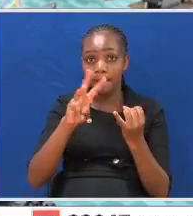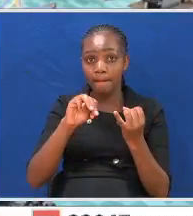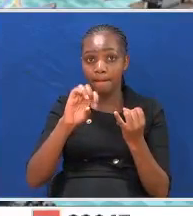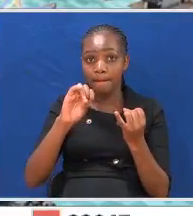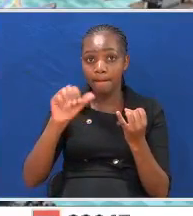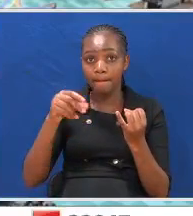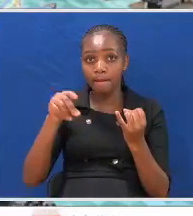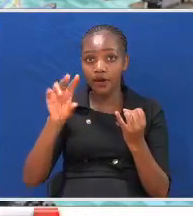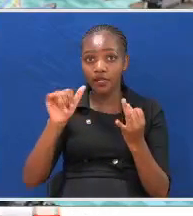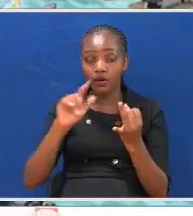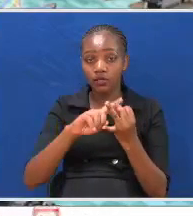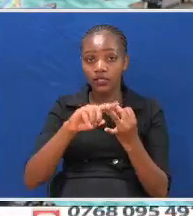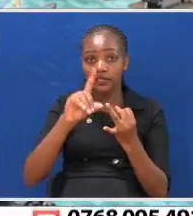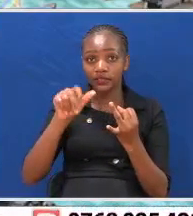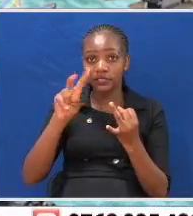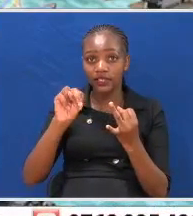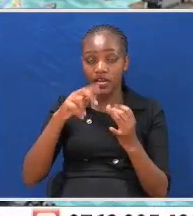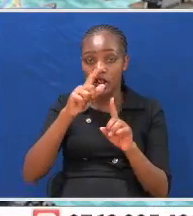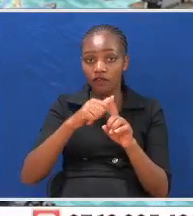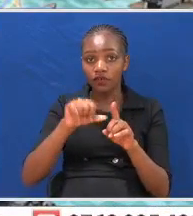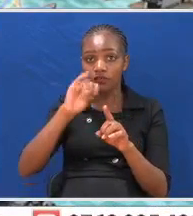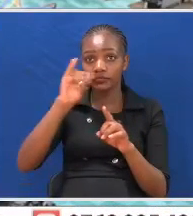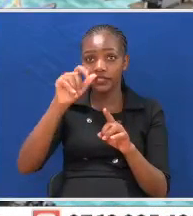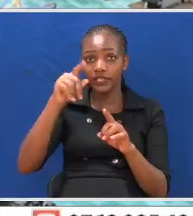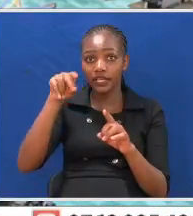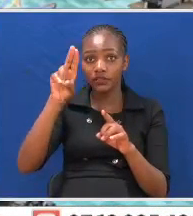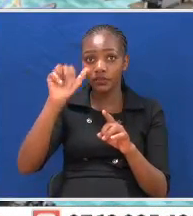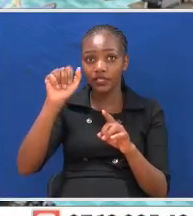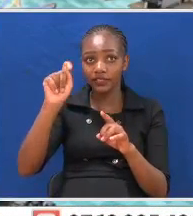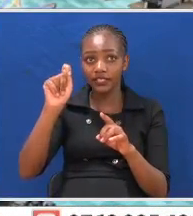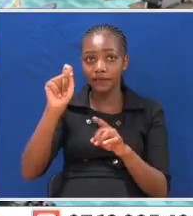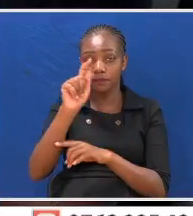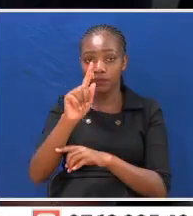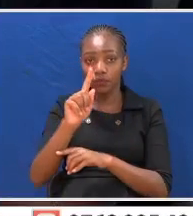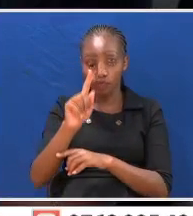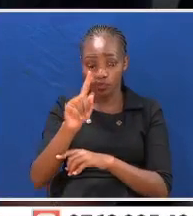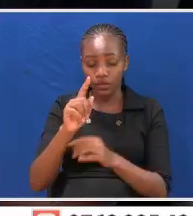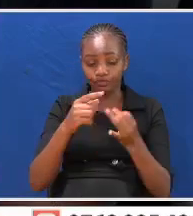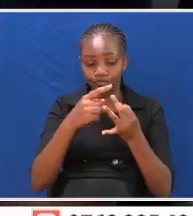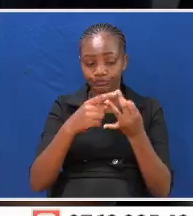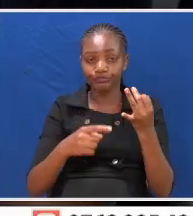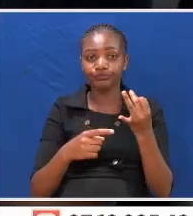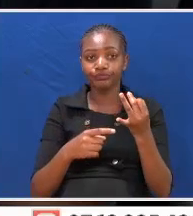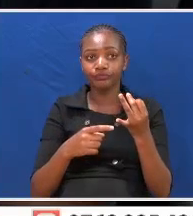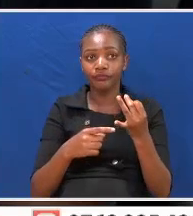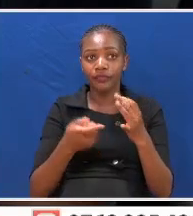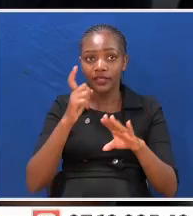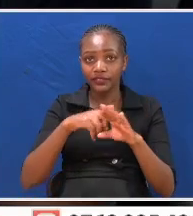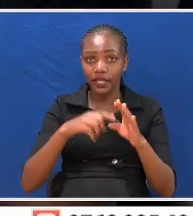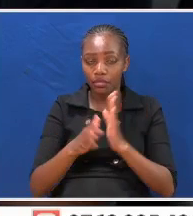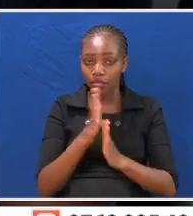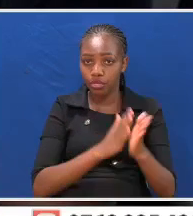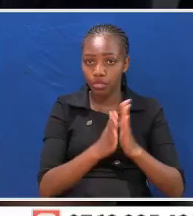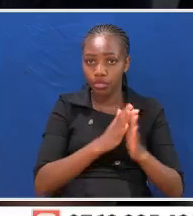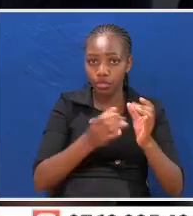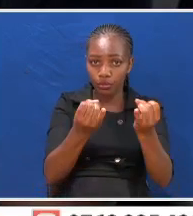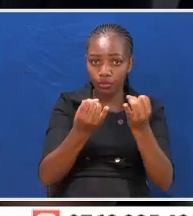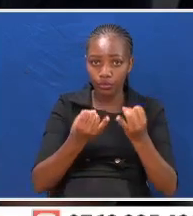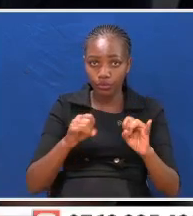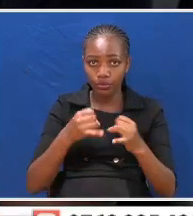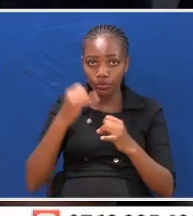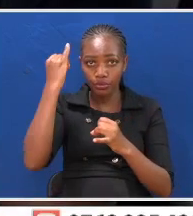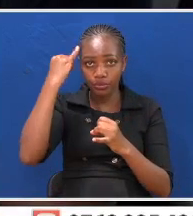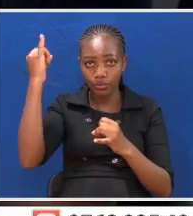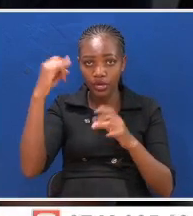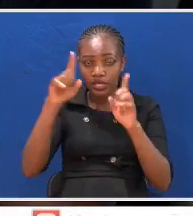Kioria Gishira from the Jomo Kenyatta University of Agriculture and Technology, as well as Roy Alela from the University of